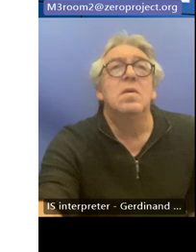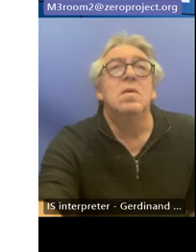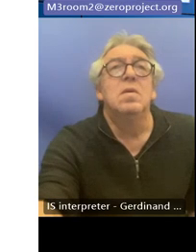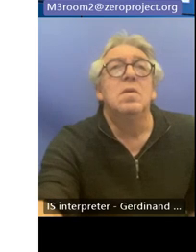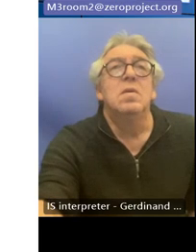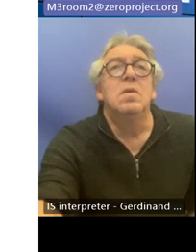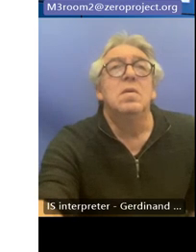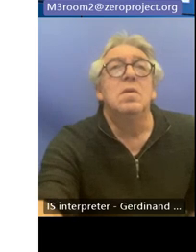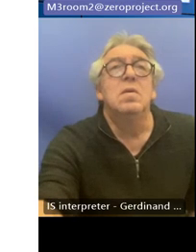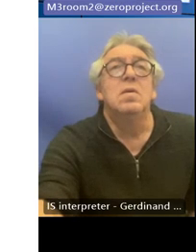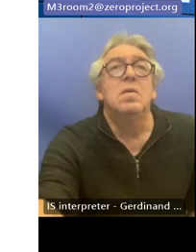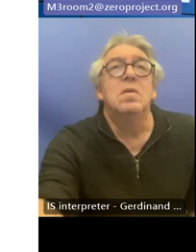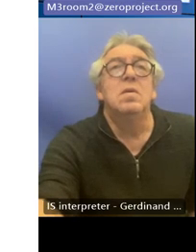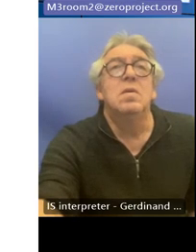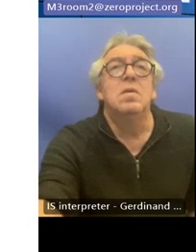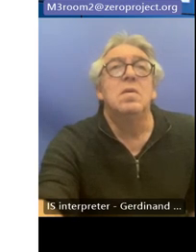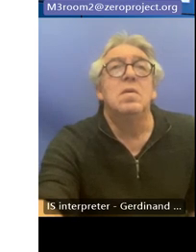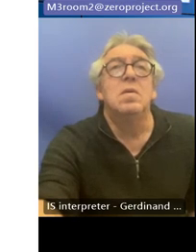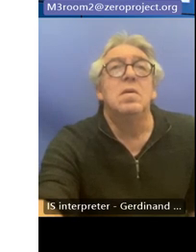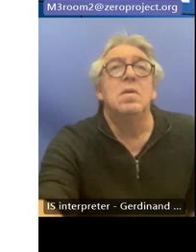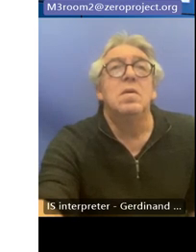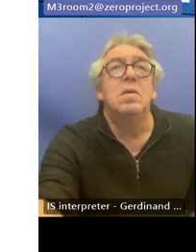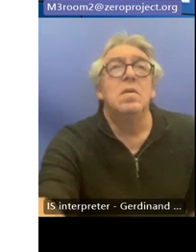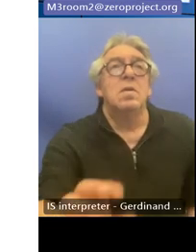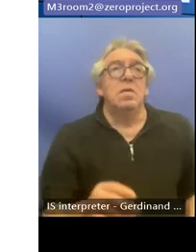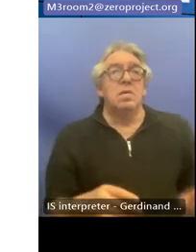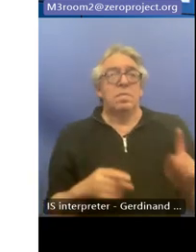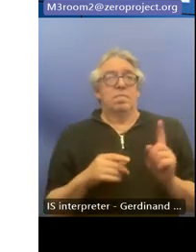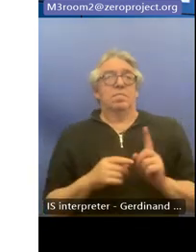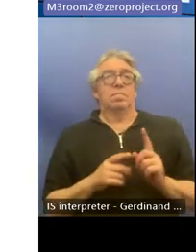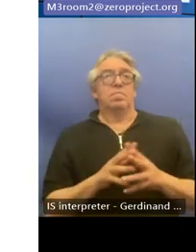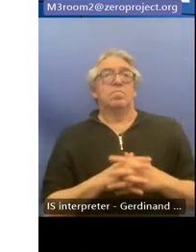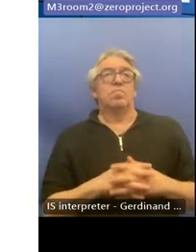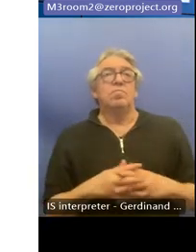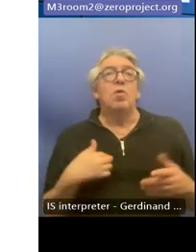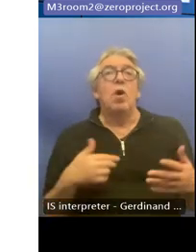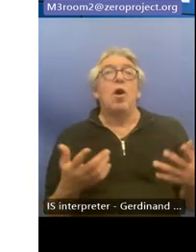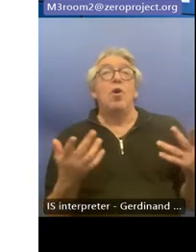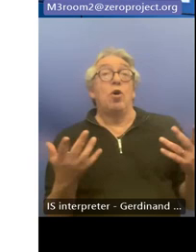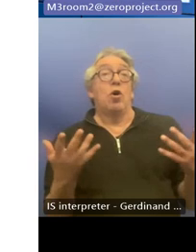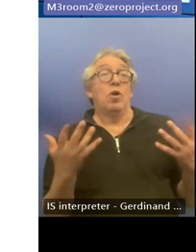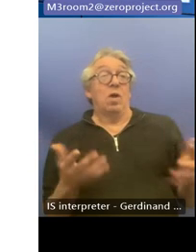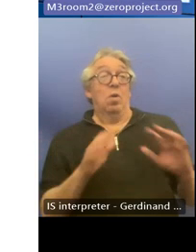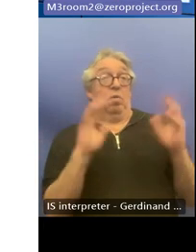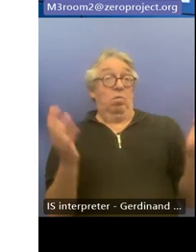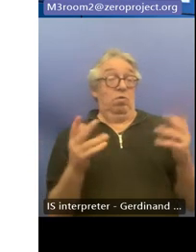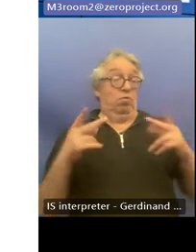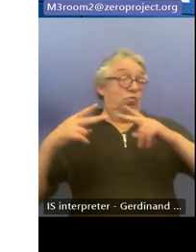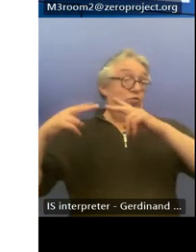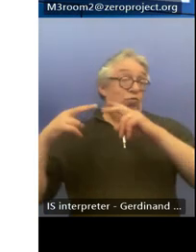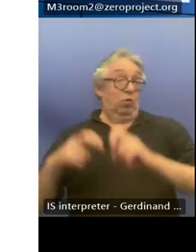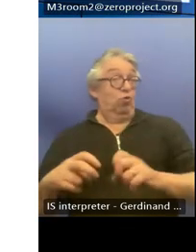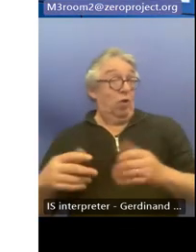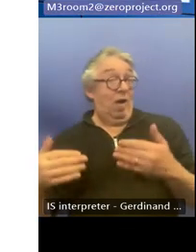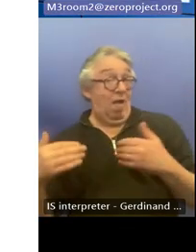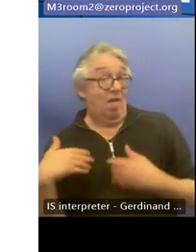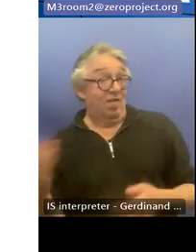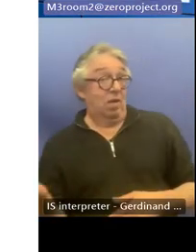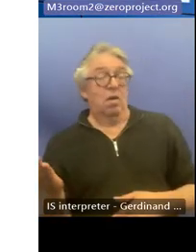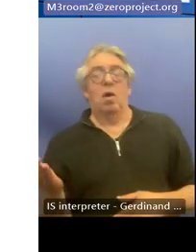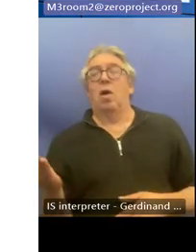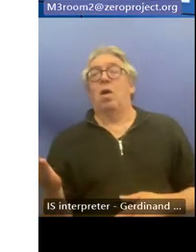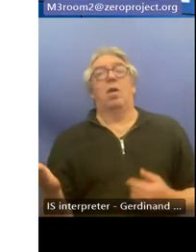elements together, it's possible to create and to improve the new solution for